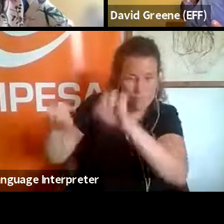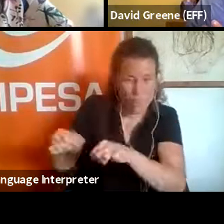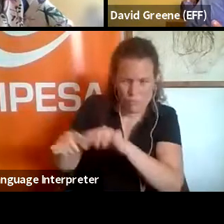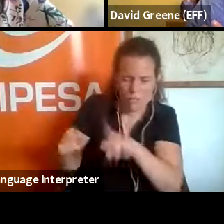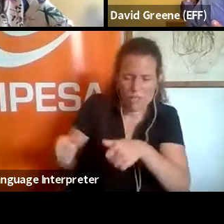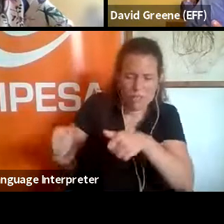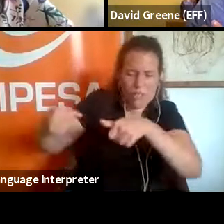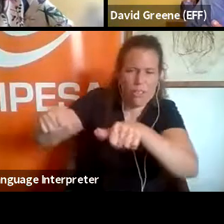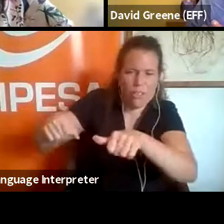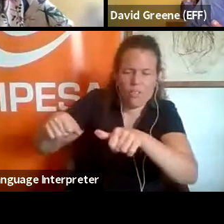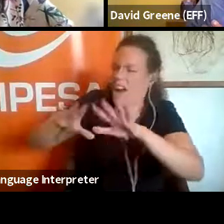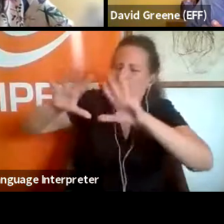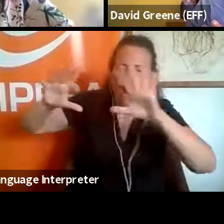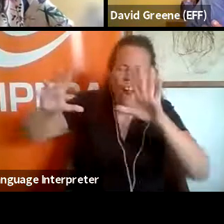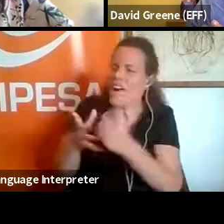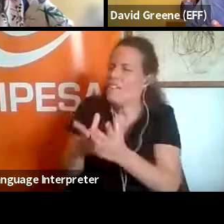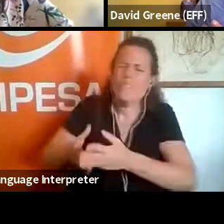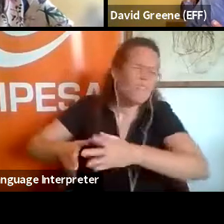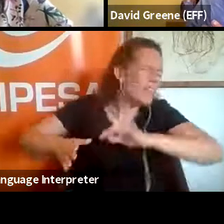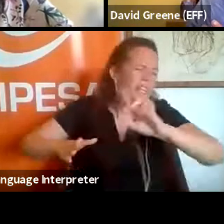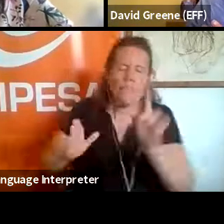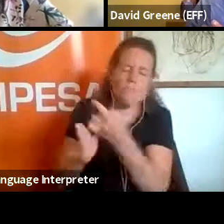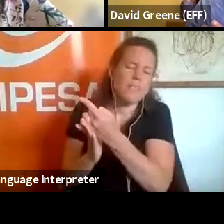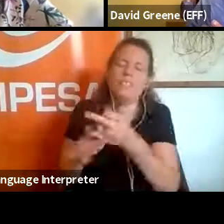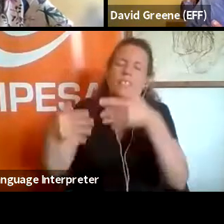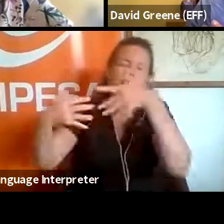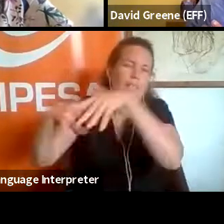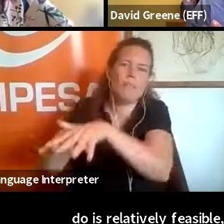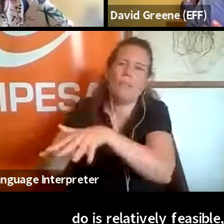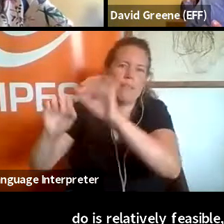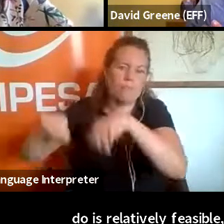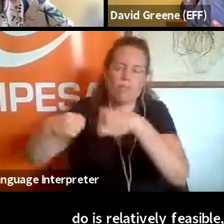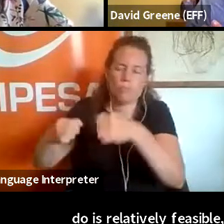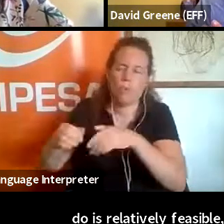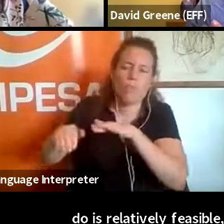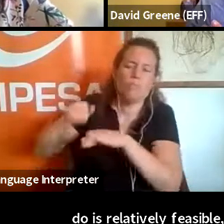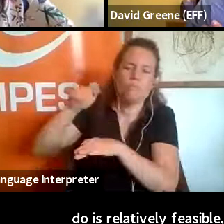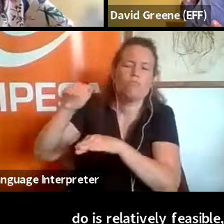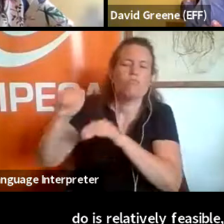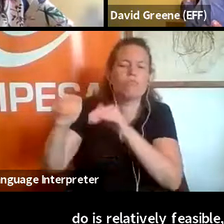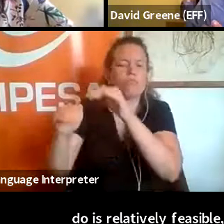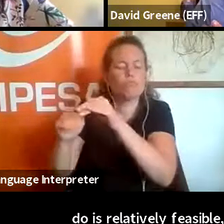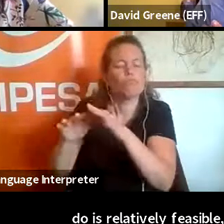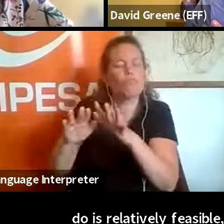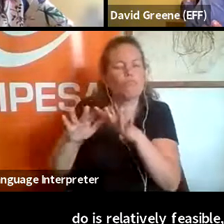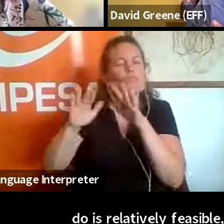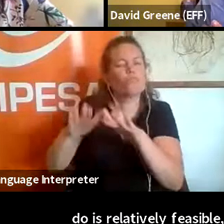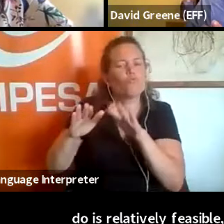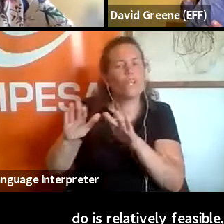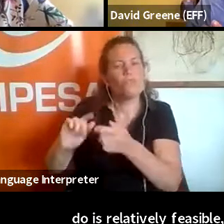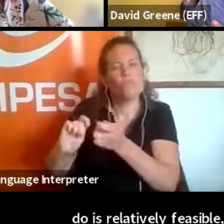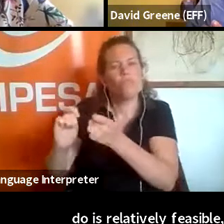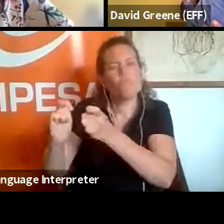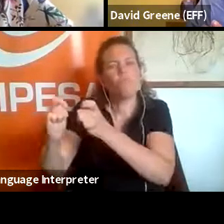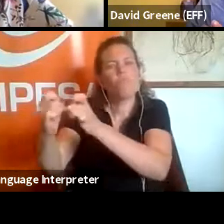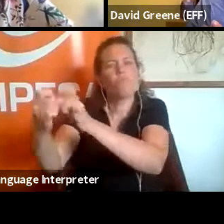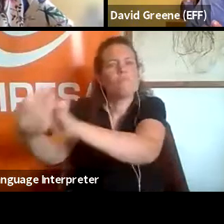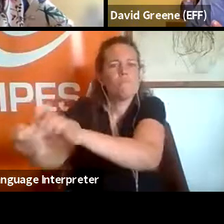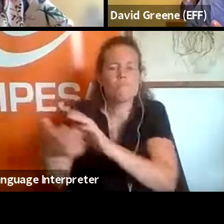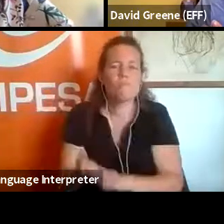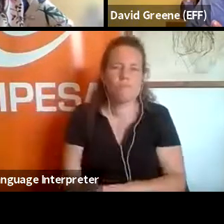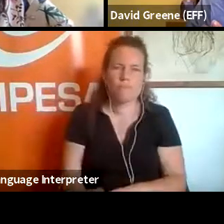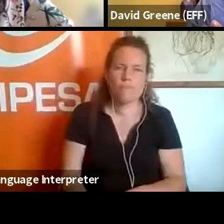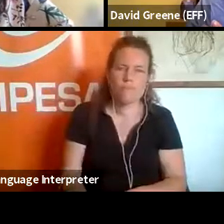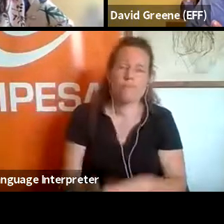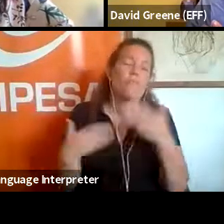them to implement everything at once, but look more at gradual adaptation. So the result of